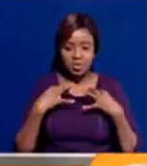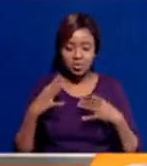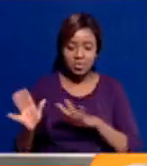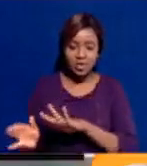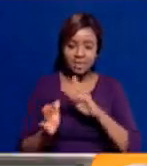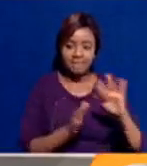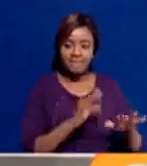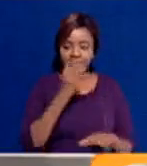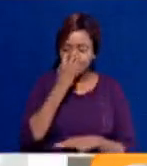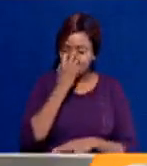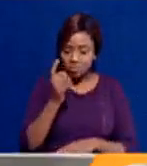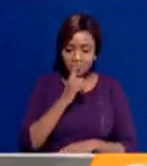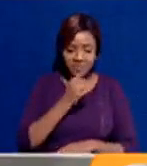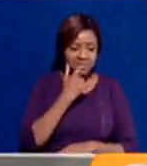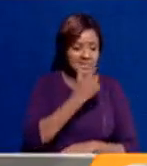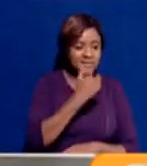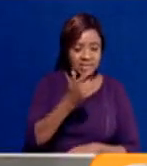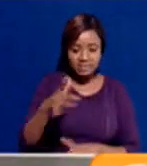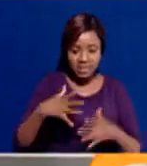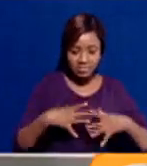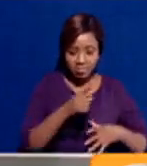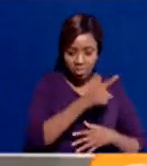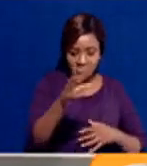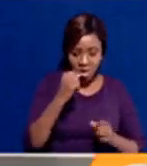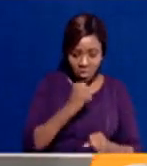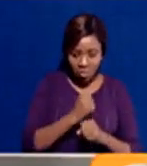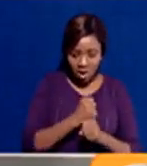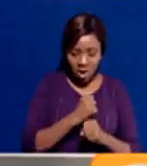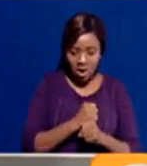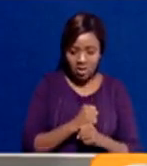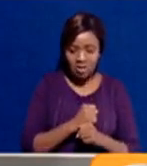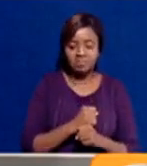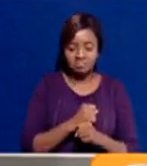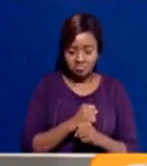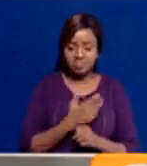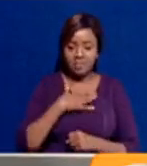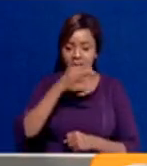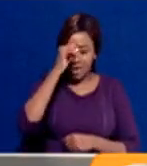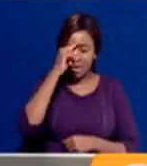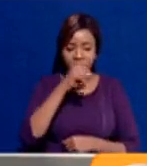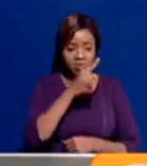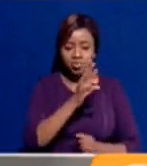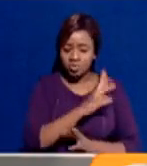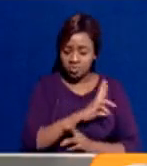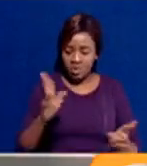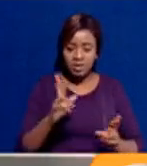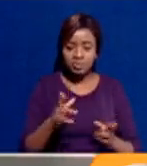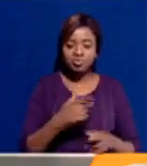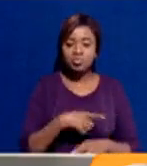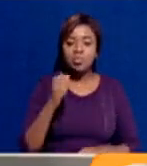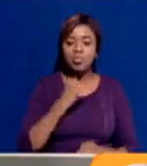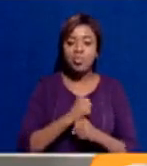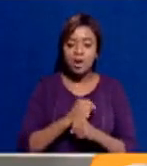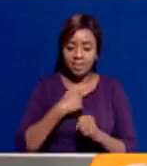President William Ruto has told all those working under his leadership to prepare to hit the road and deliver on